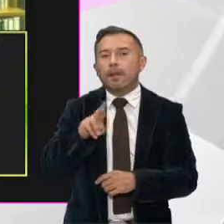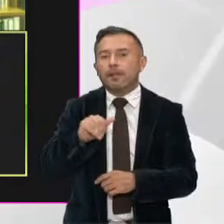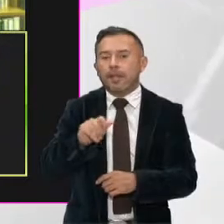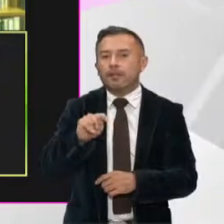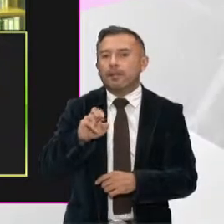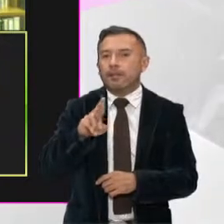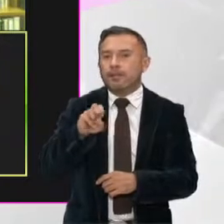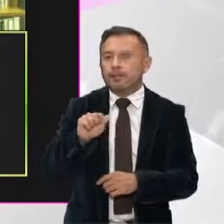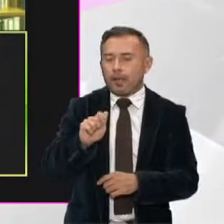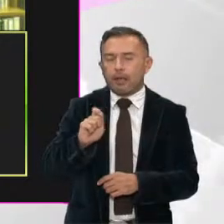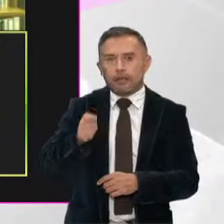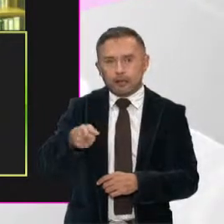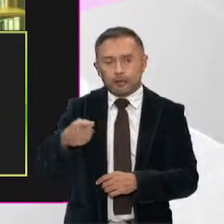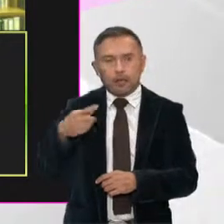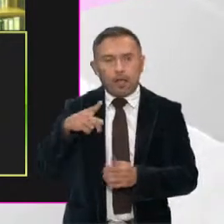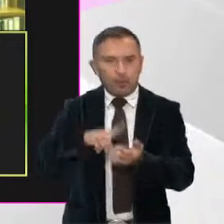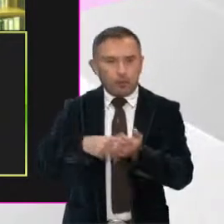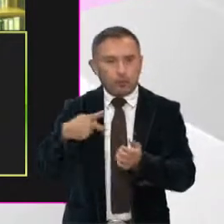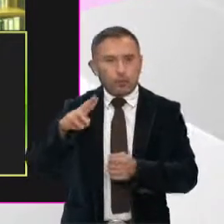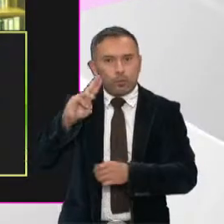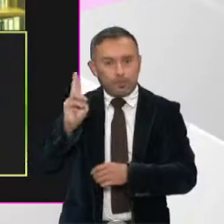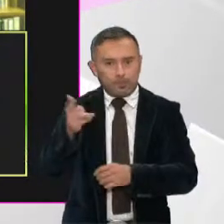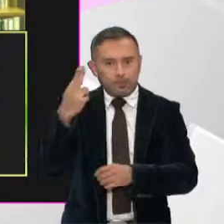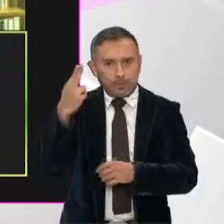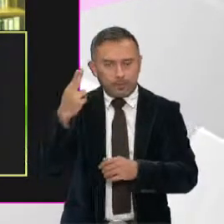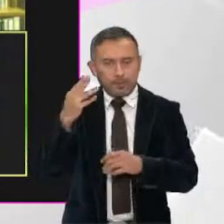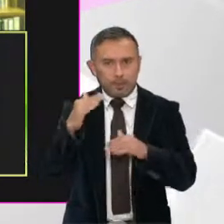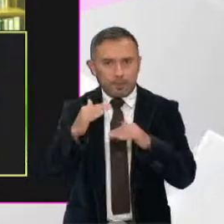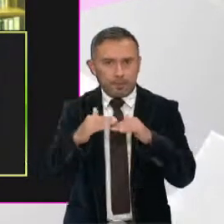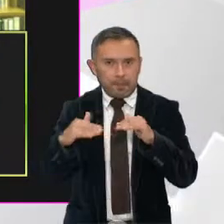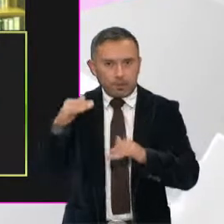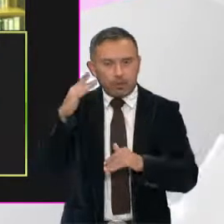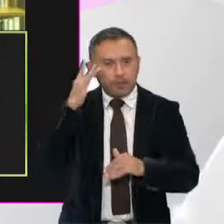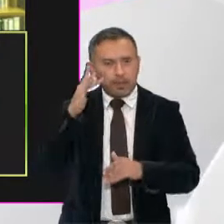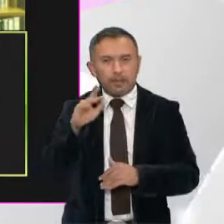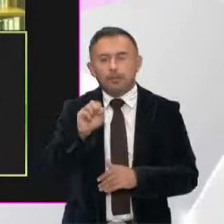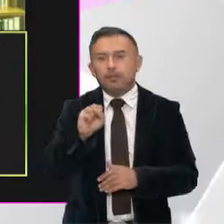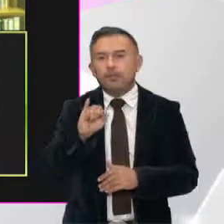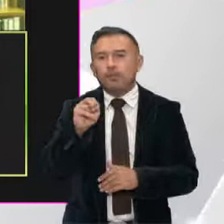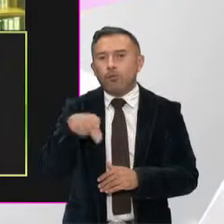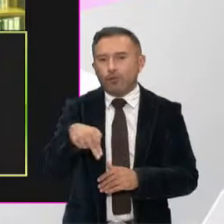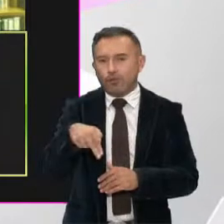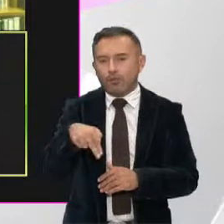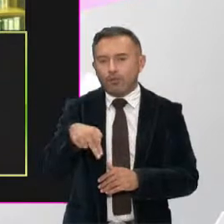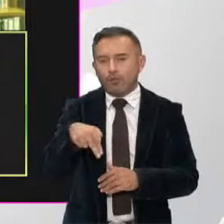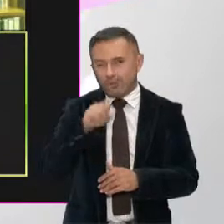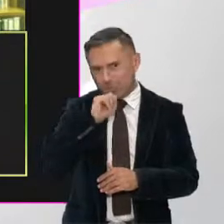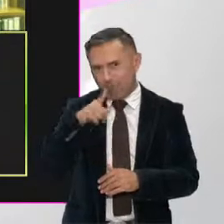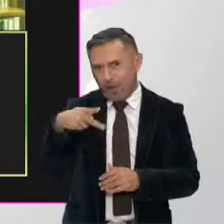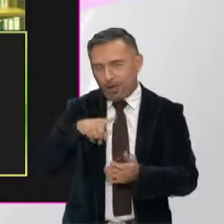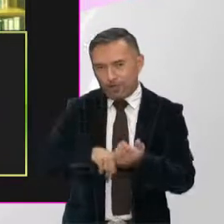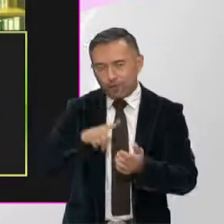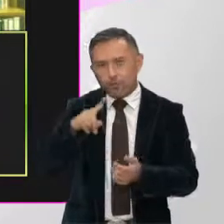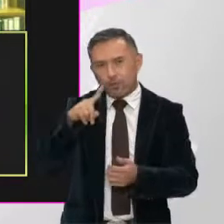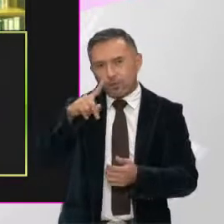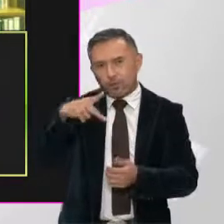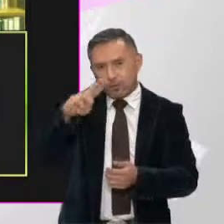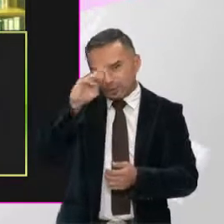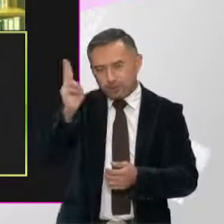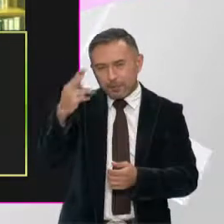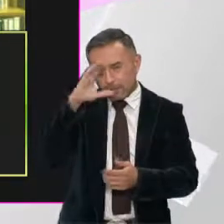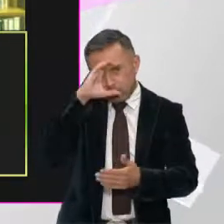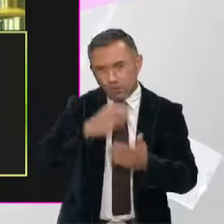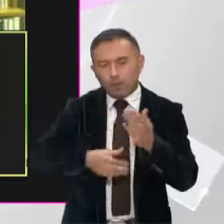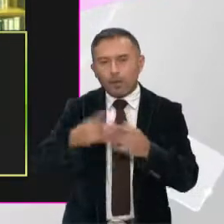And we have Doctora María Teresa Segada, who is a professor of the Universidad Mayor de San Simón and